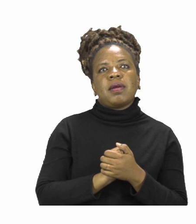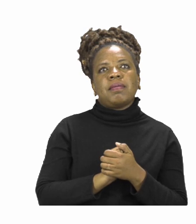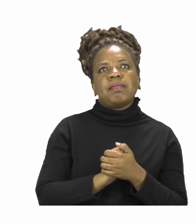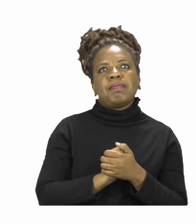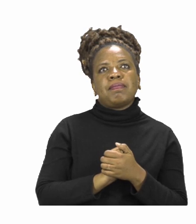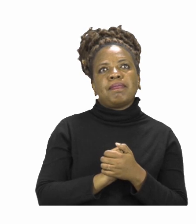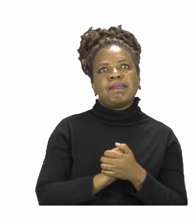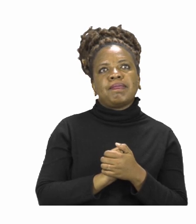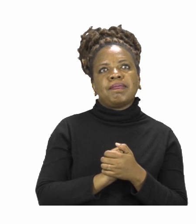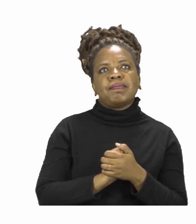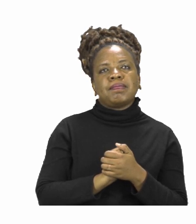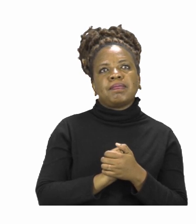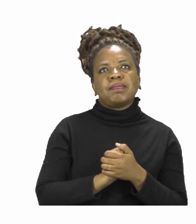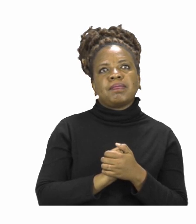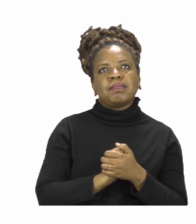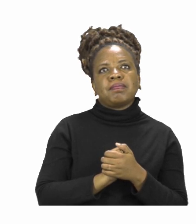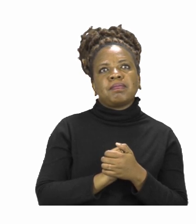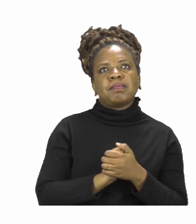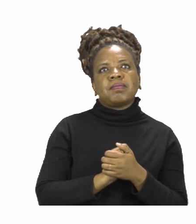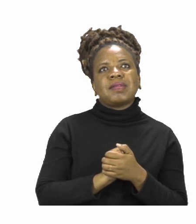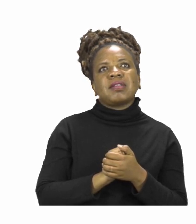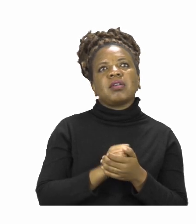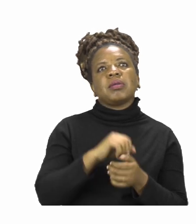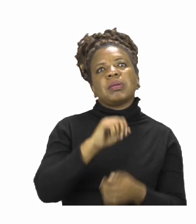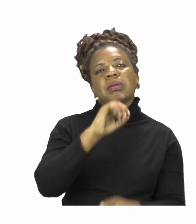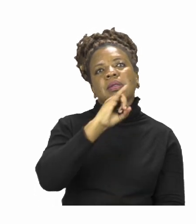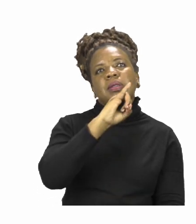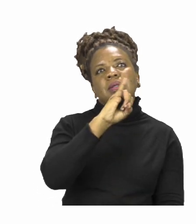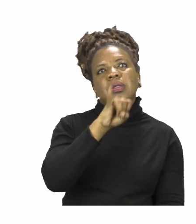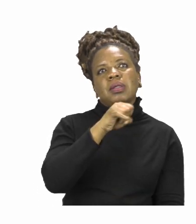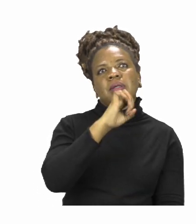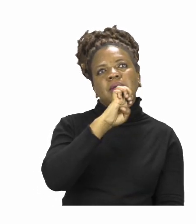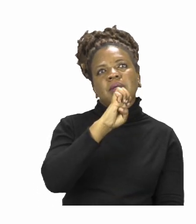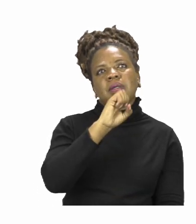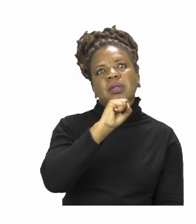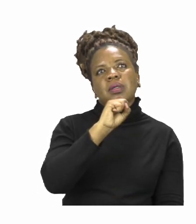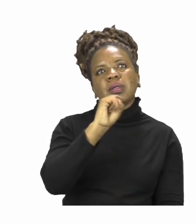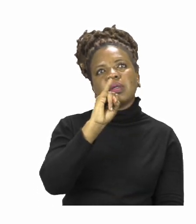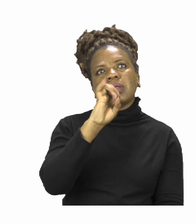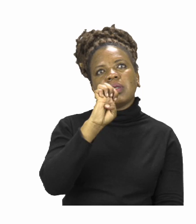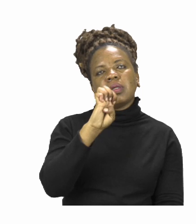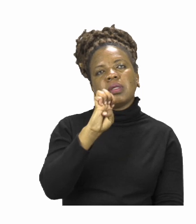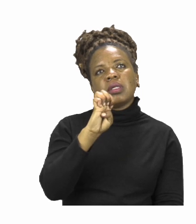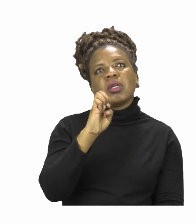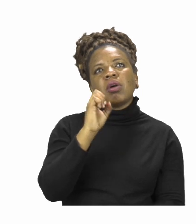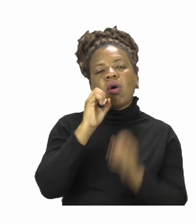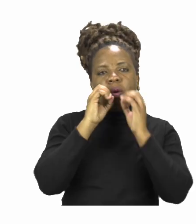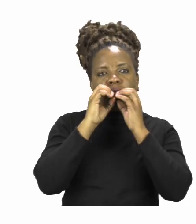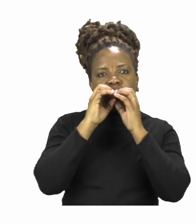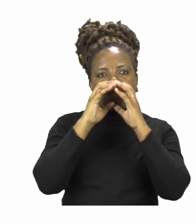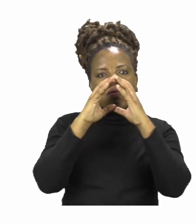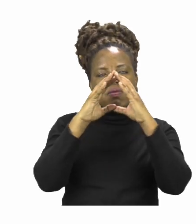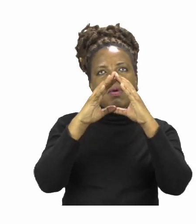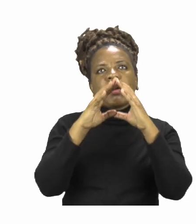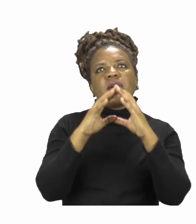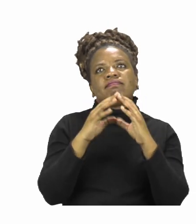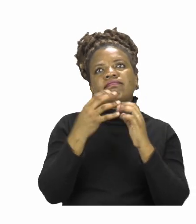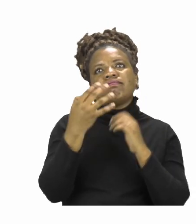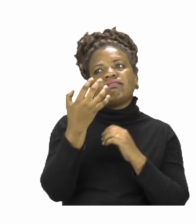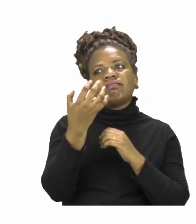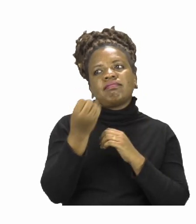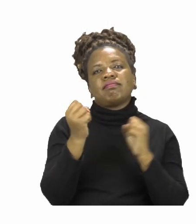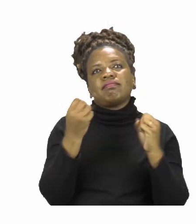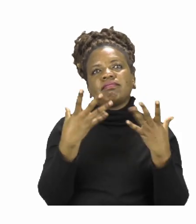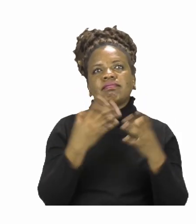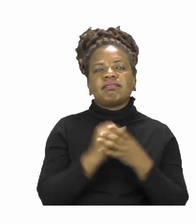this case, we have the number 26 and the number 4. Now, we need to decide